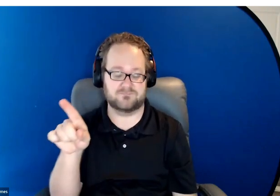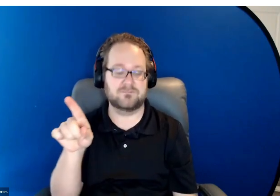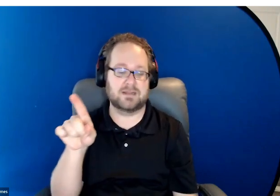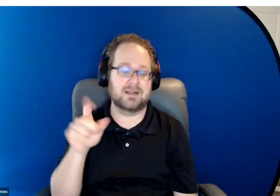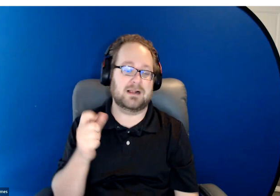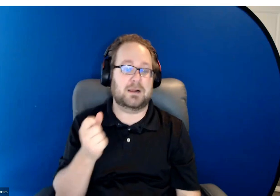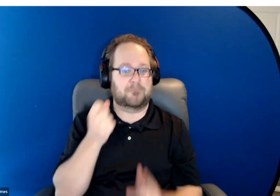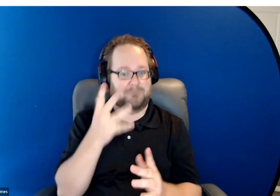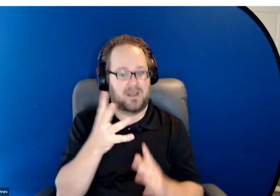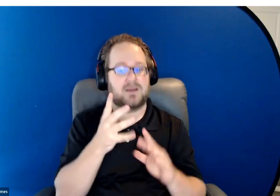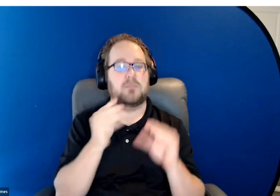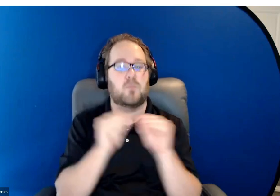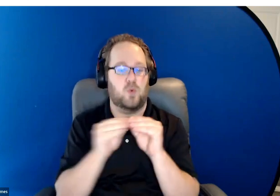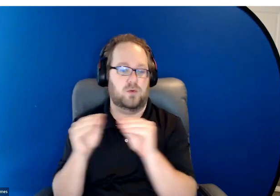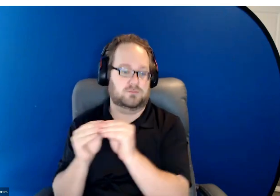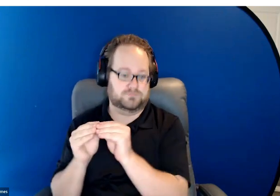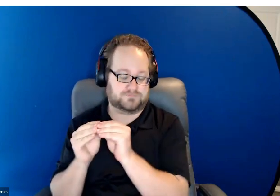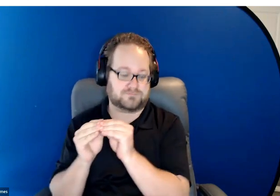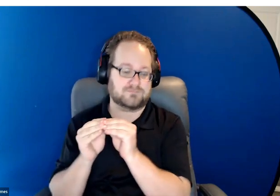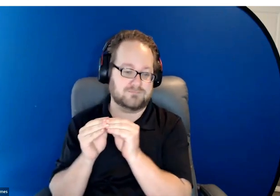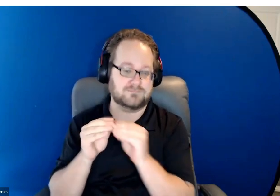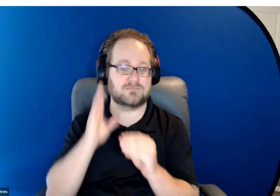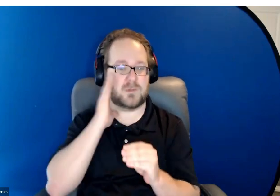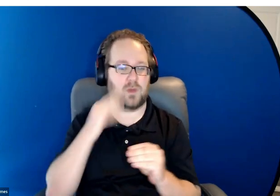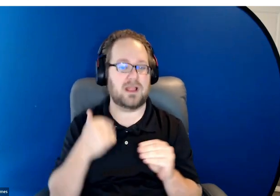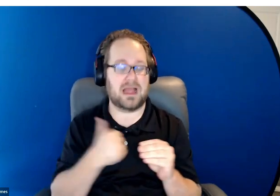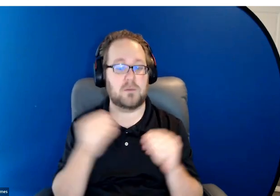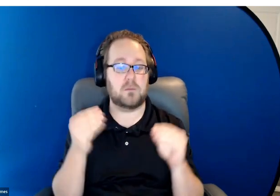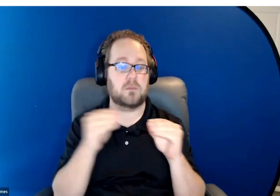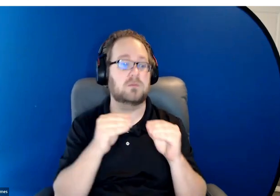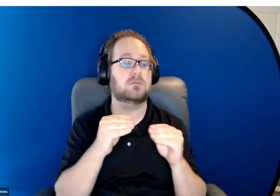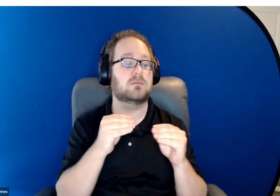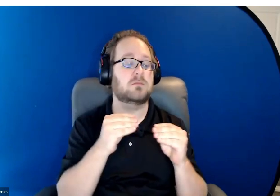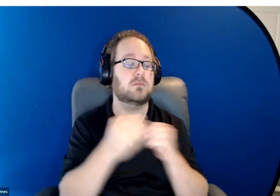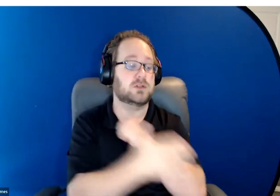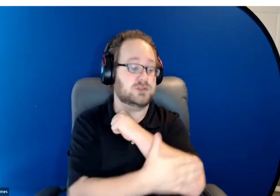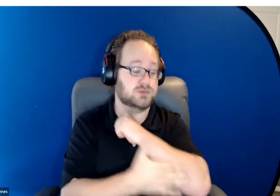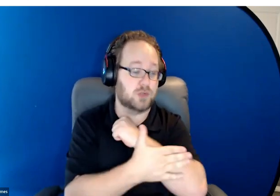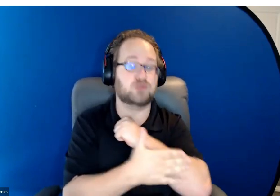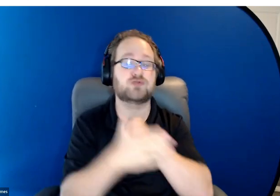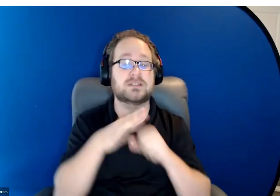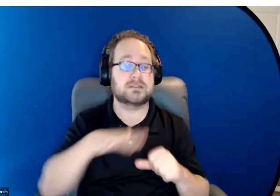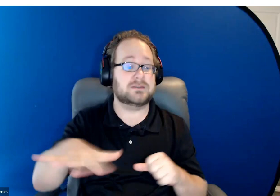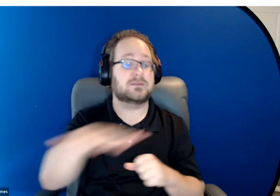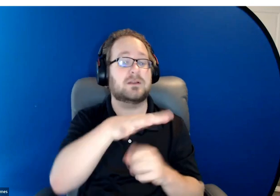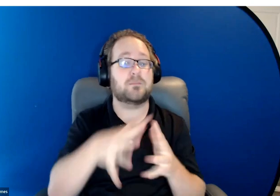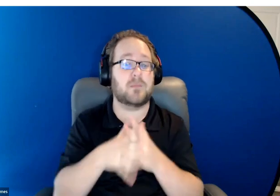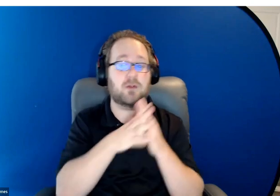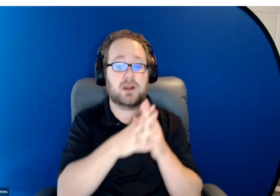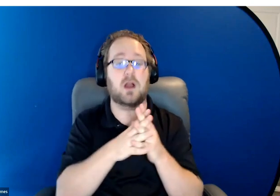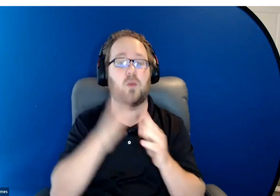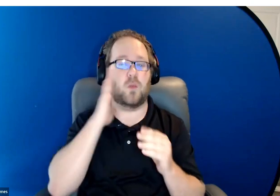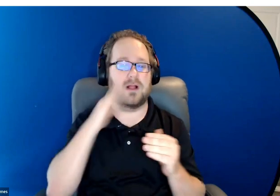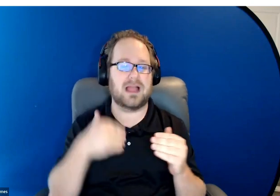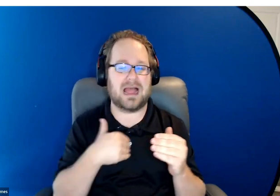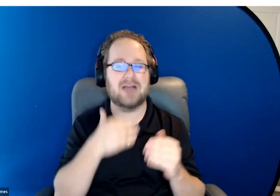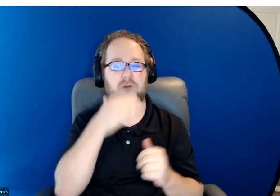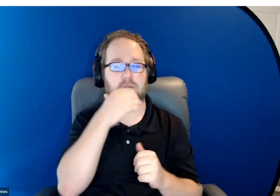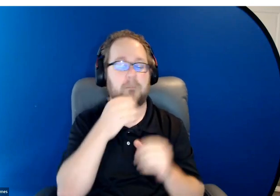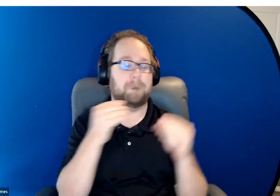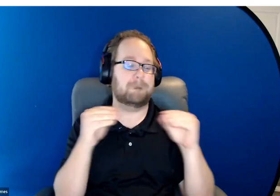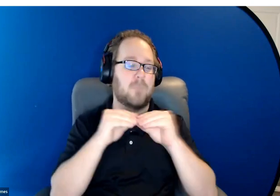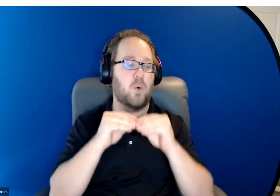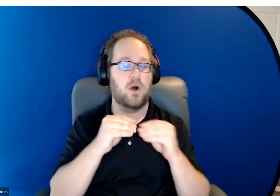few years in this country, we'll have more older adults than children. And that's actually a trend that's